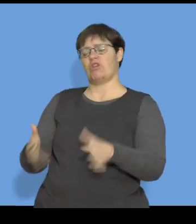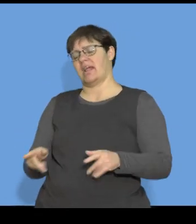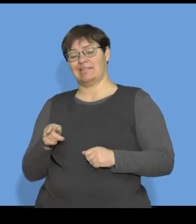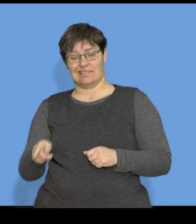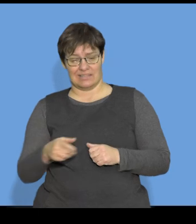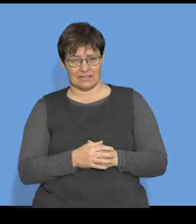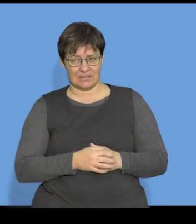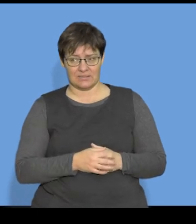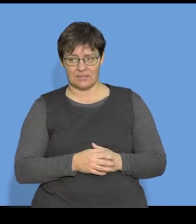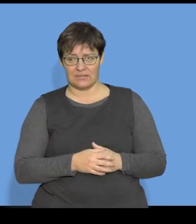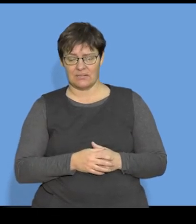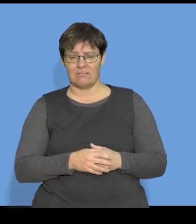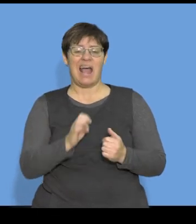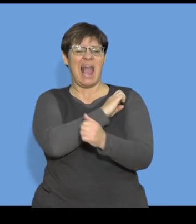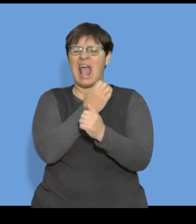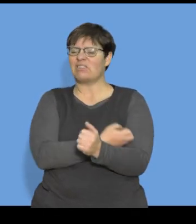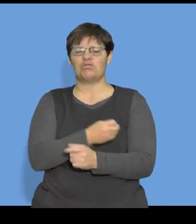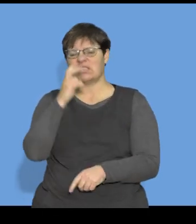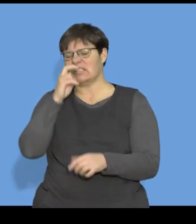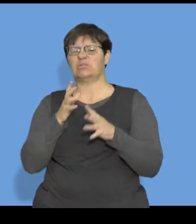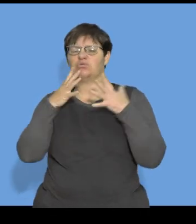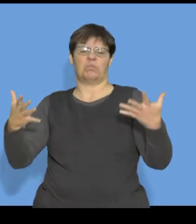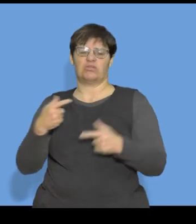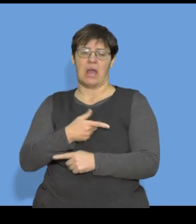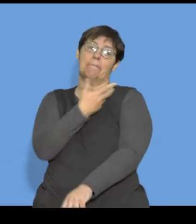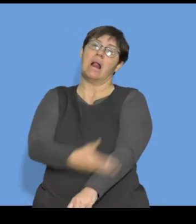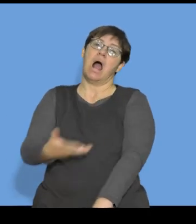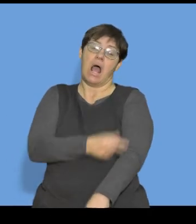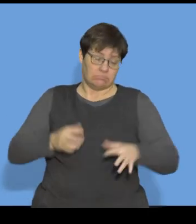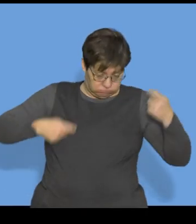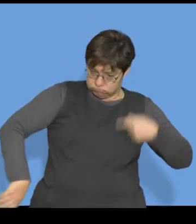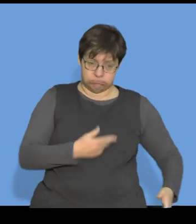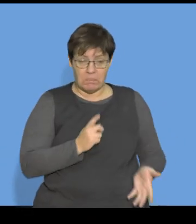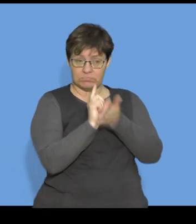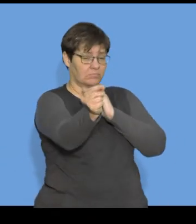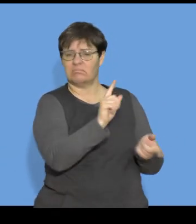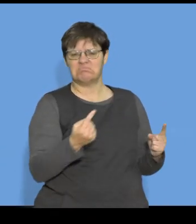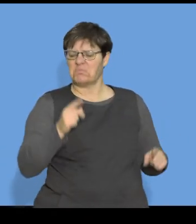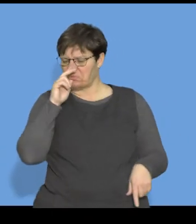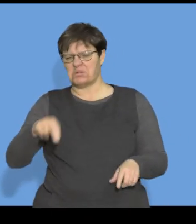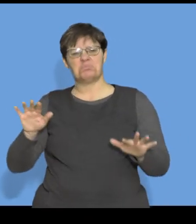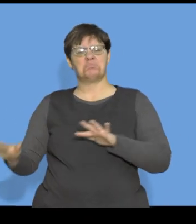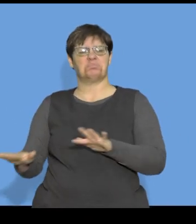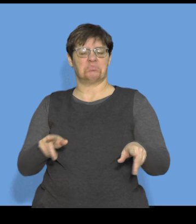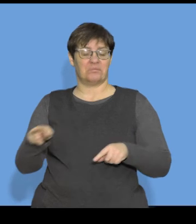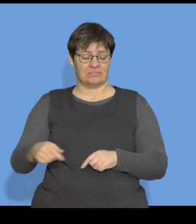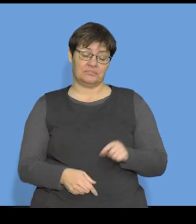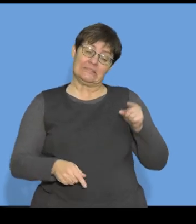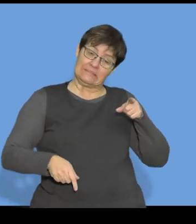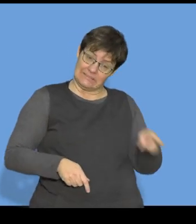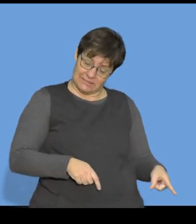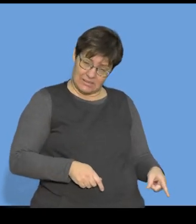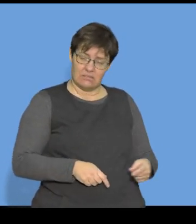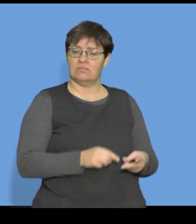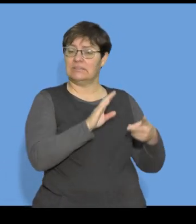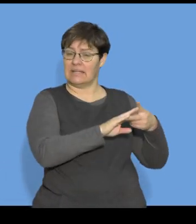much energy. And you don't need too much of the blood to be pumped to your muscles. Then